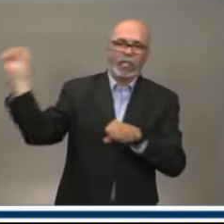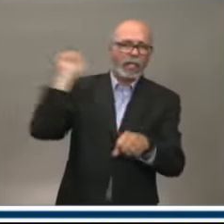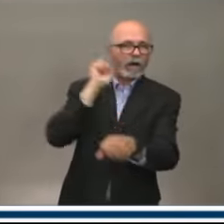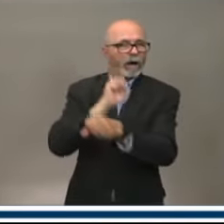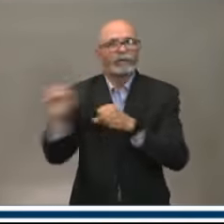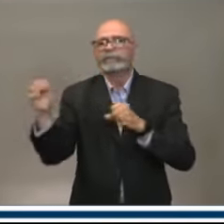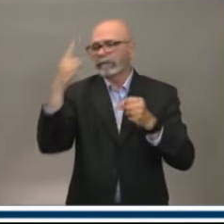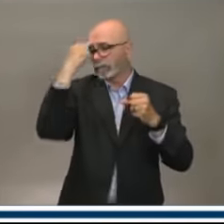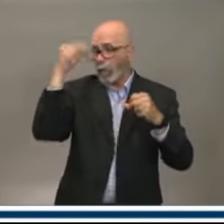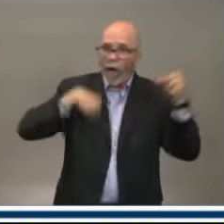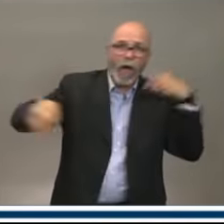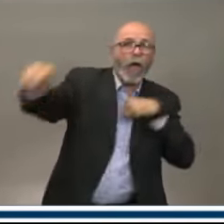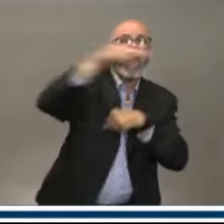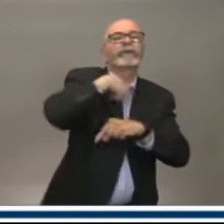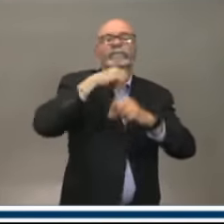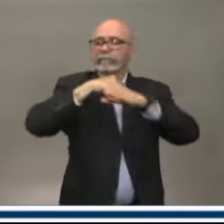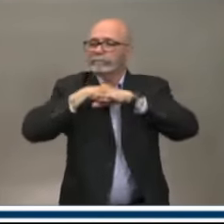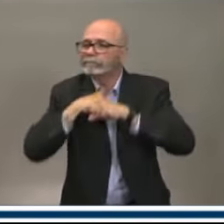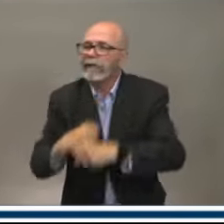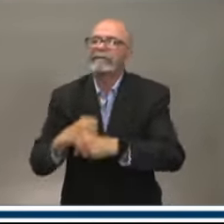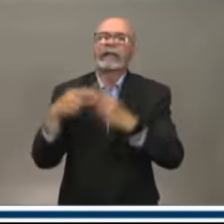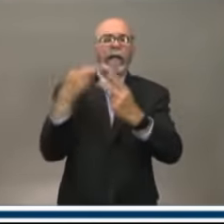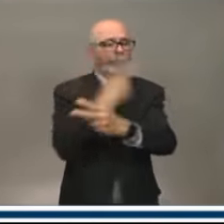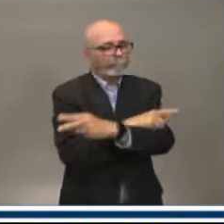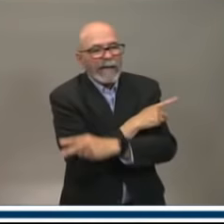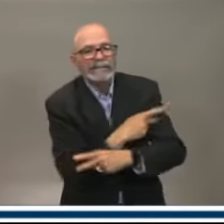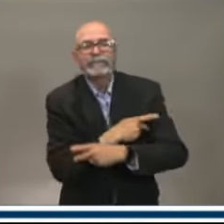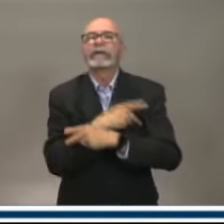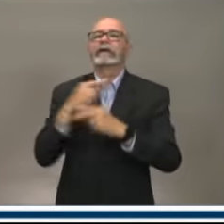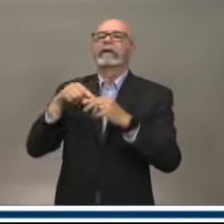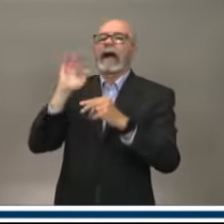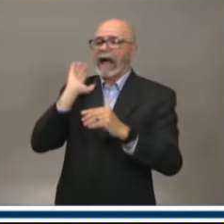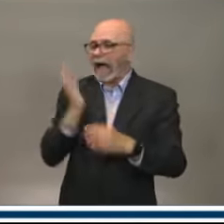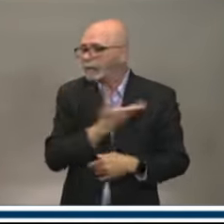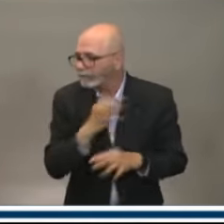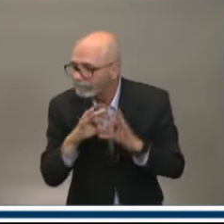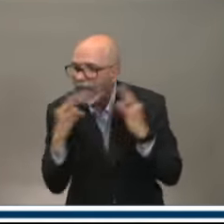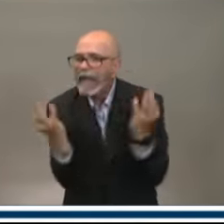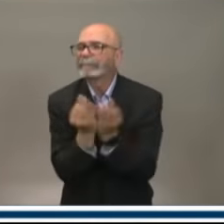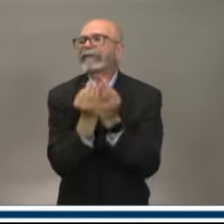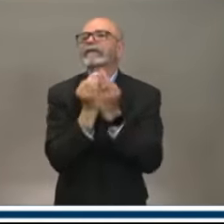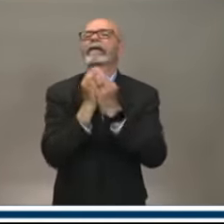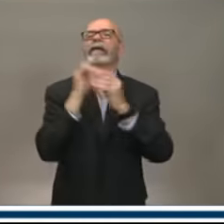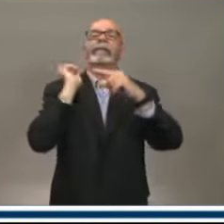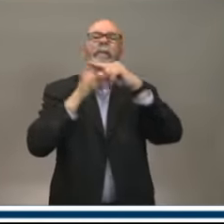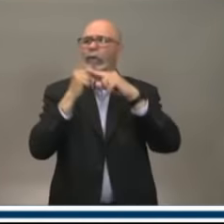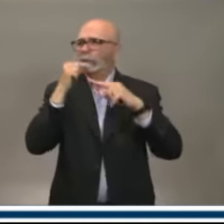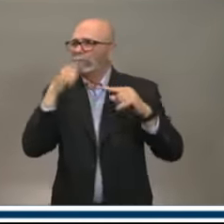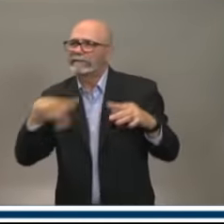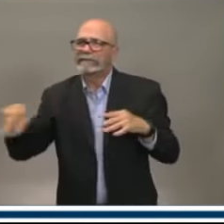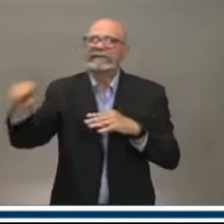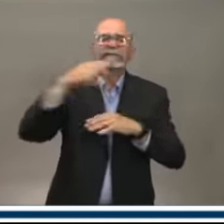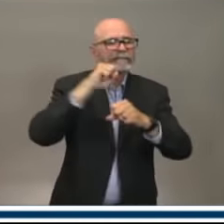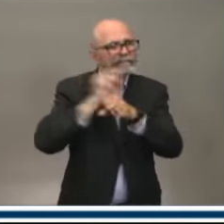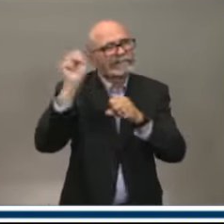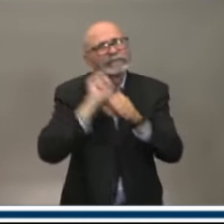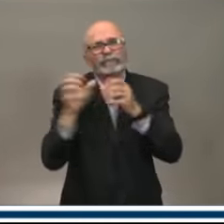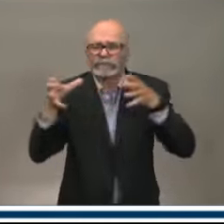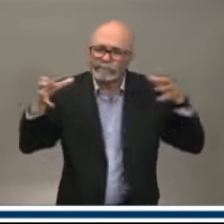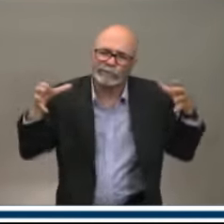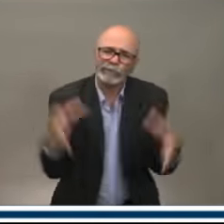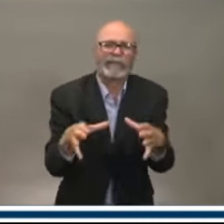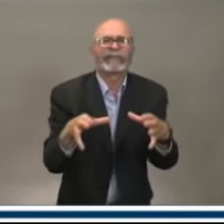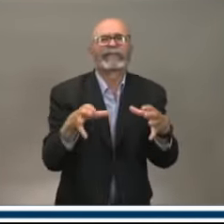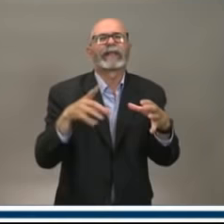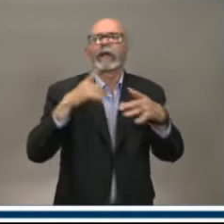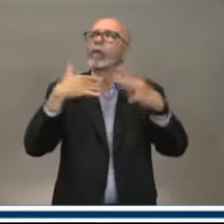our province and our families as we work through this unprecedented time as a province. And we will continue to work together and put